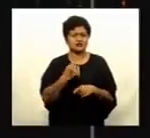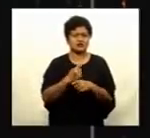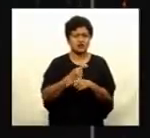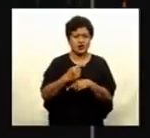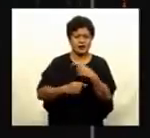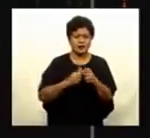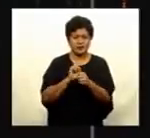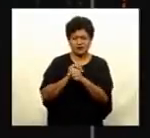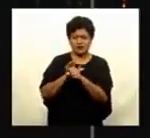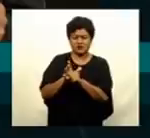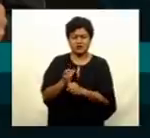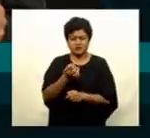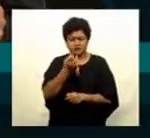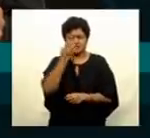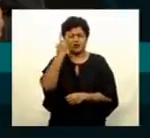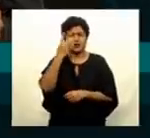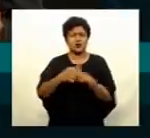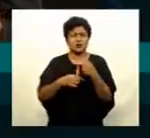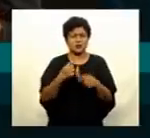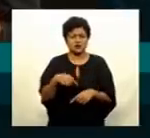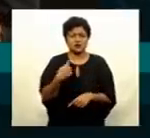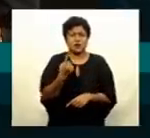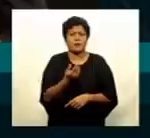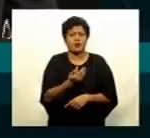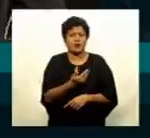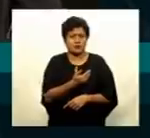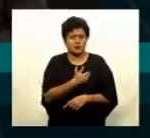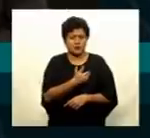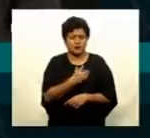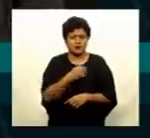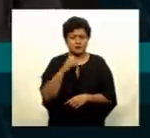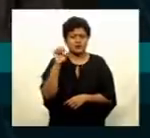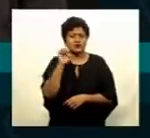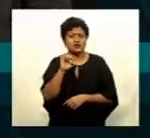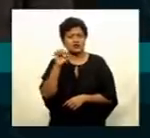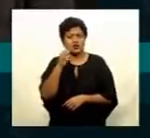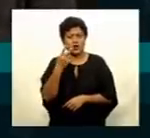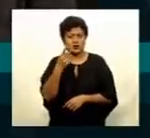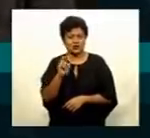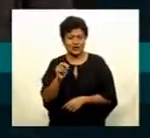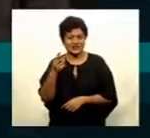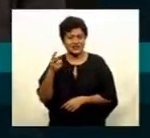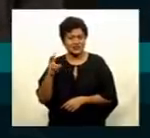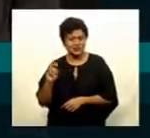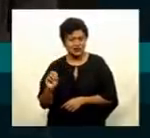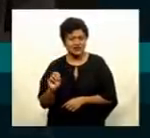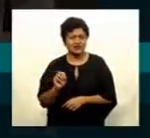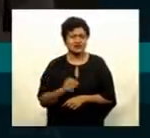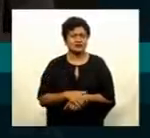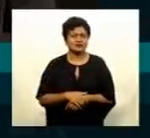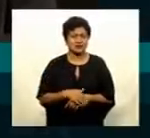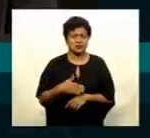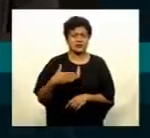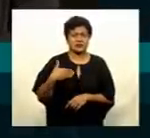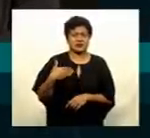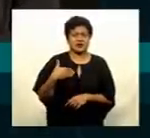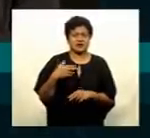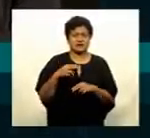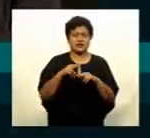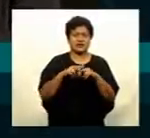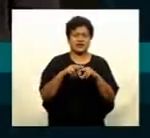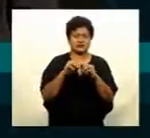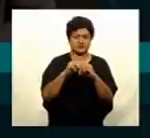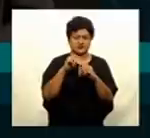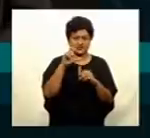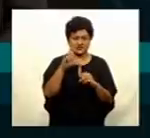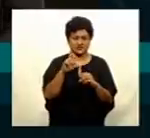have forgotten tomorrow morning sees the start of Euro 2020. Now we have, it will air live on FBC Sports on the